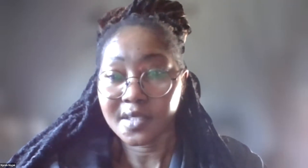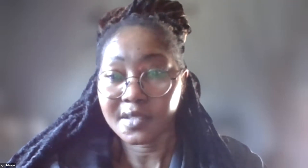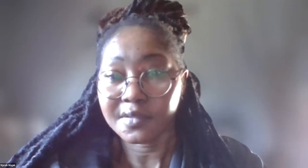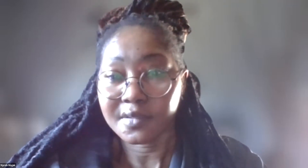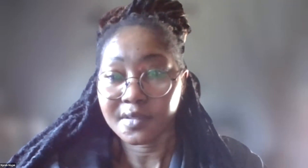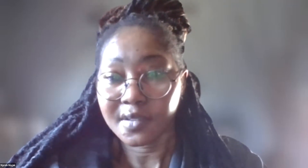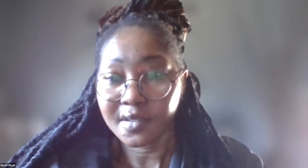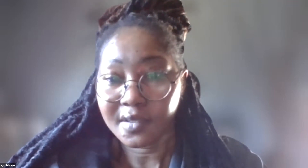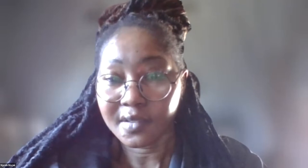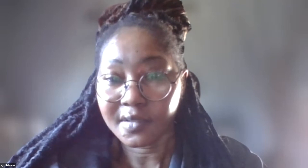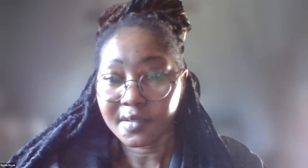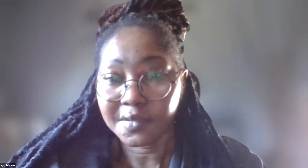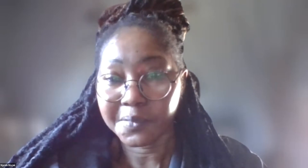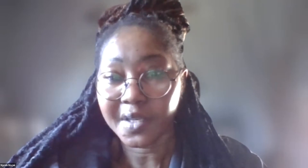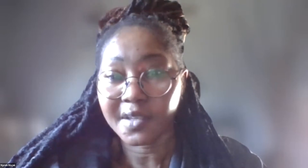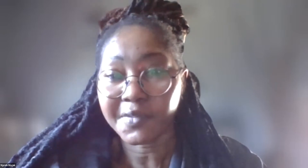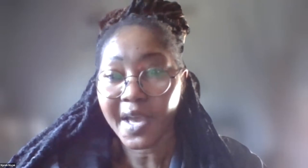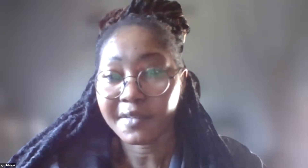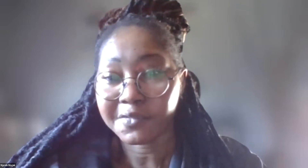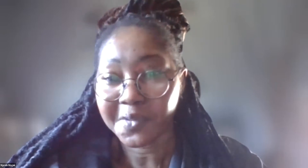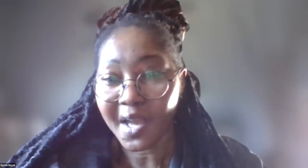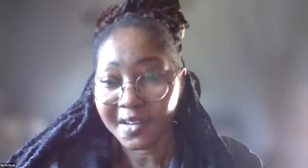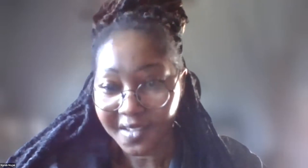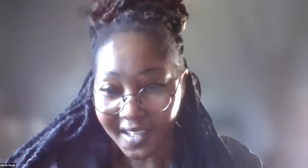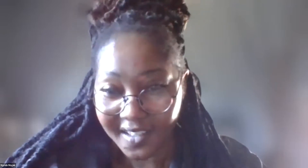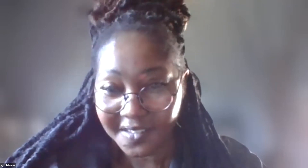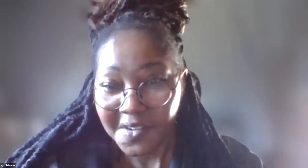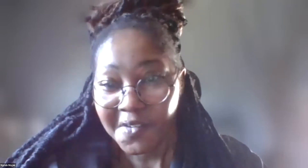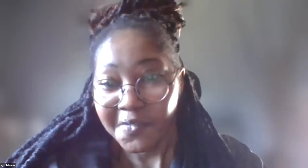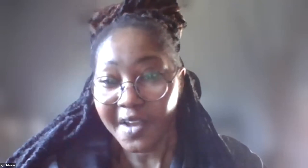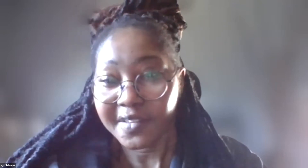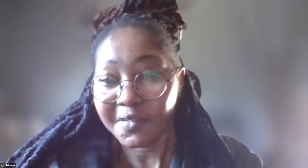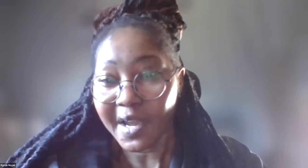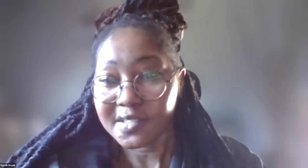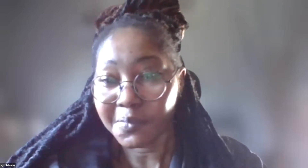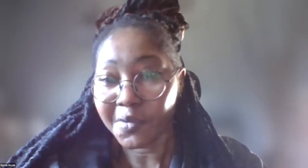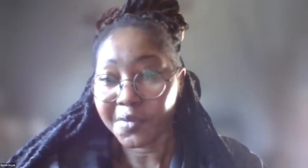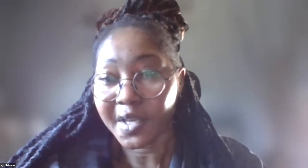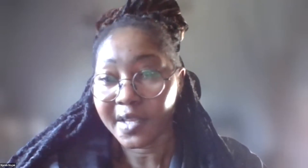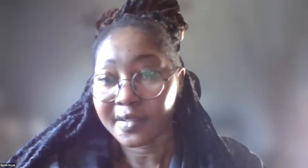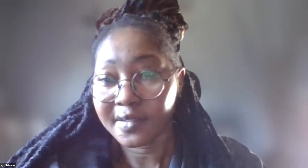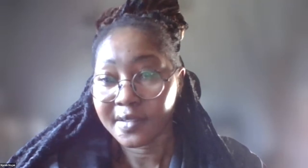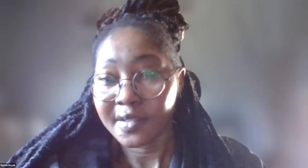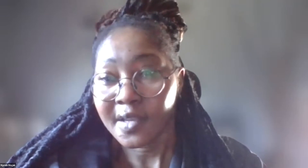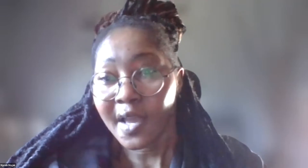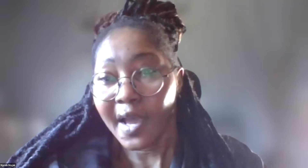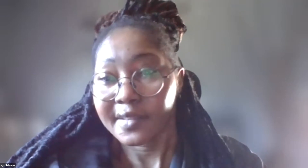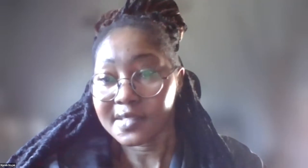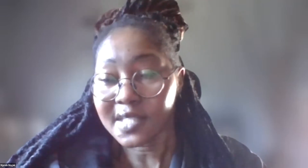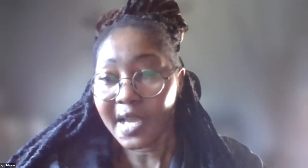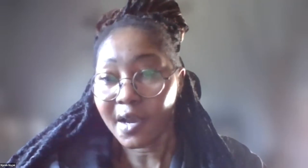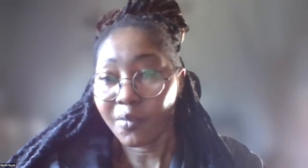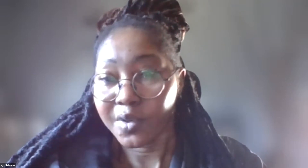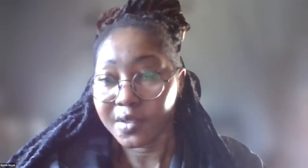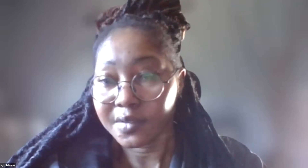it didn't. But if I had found the right support and at